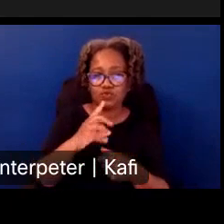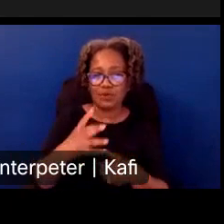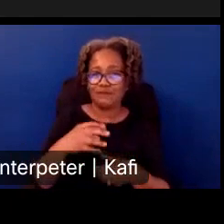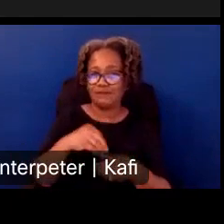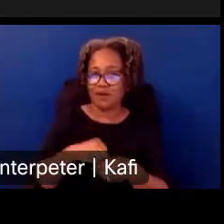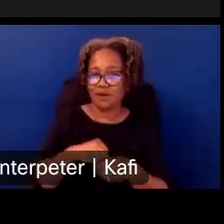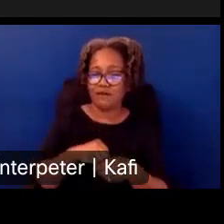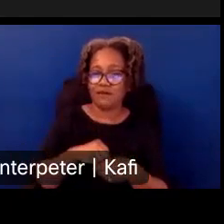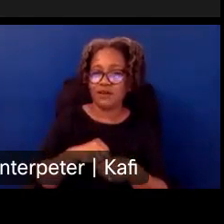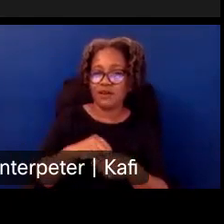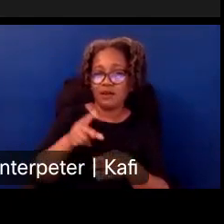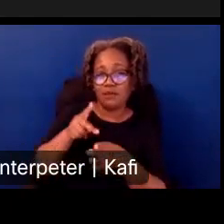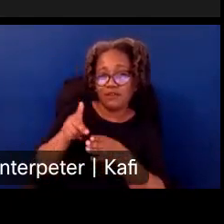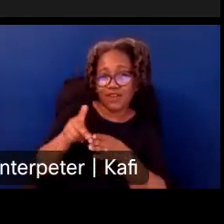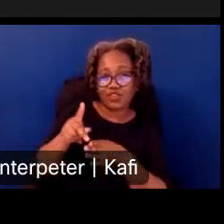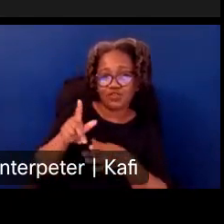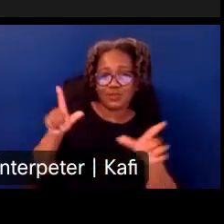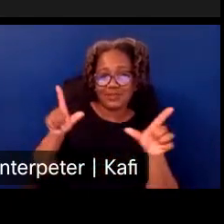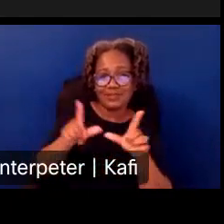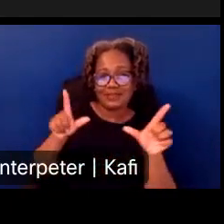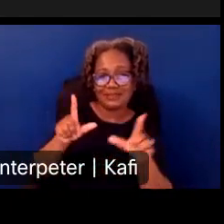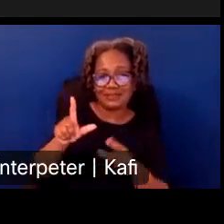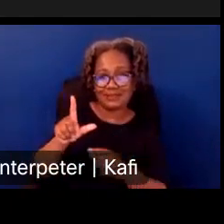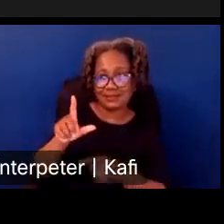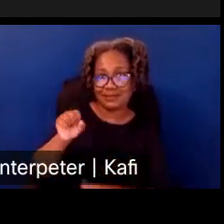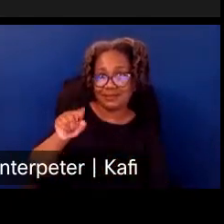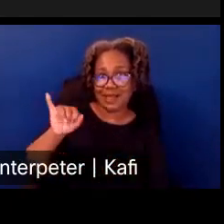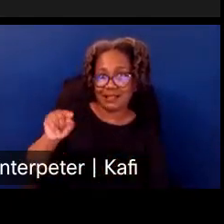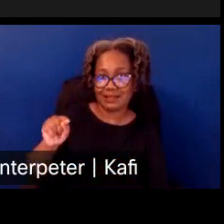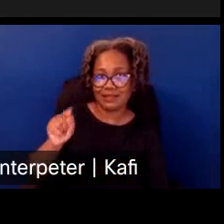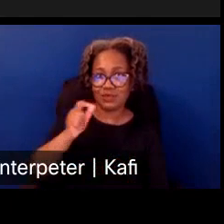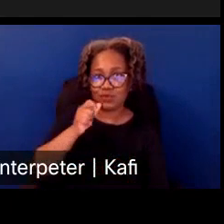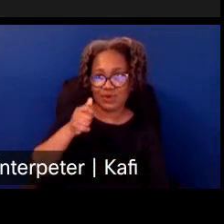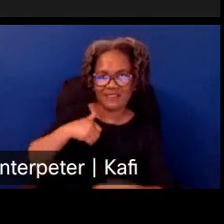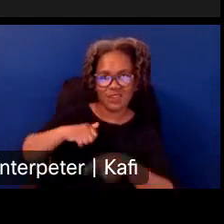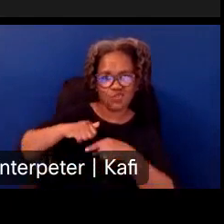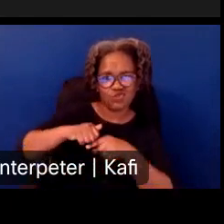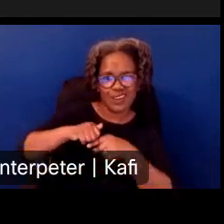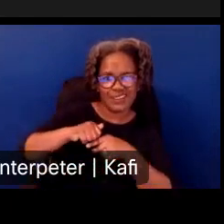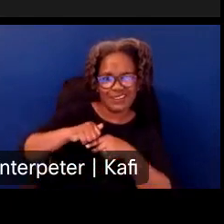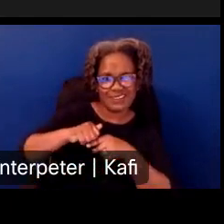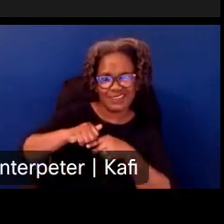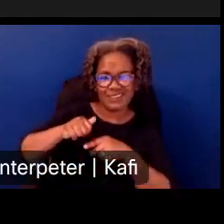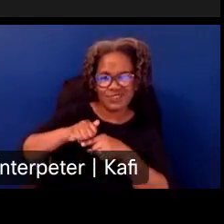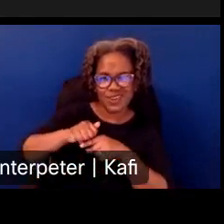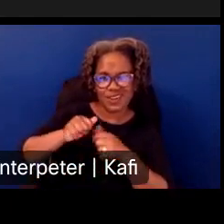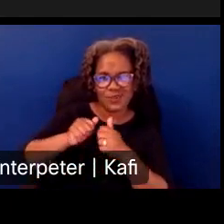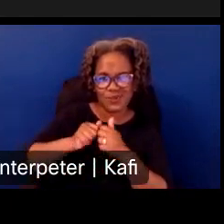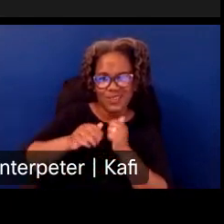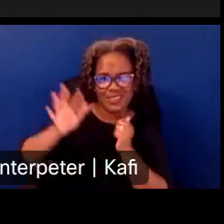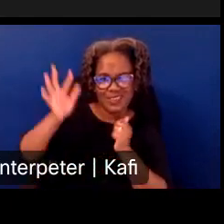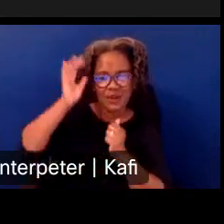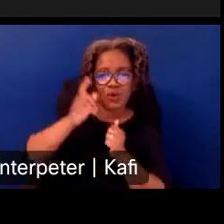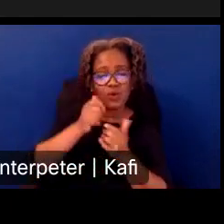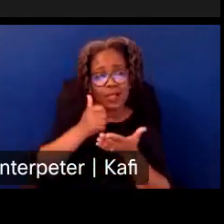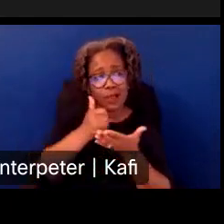stylist to help you who does already have that training in this, Mrs. Stowe, who already has that training in here, who can help you navigate,